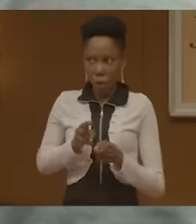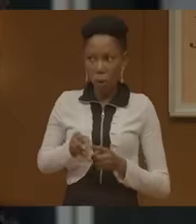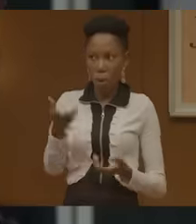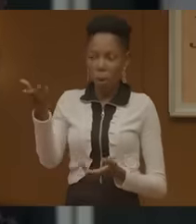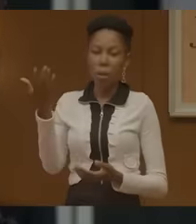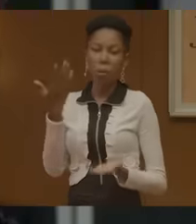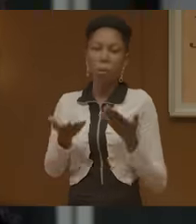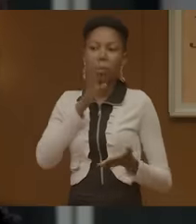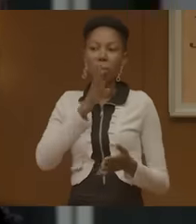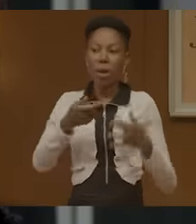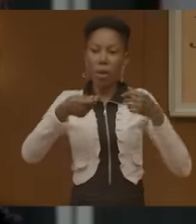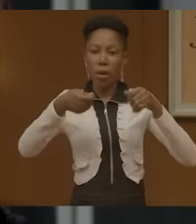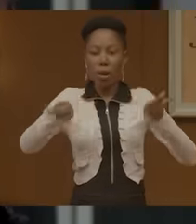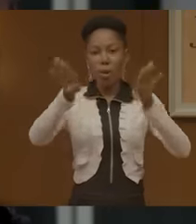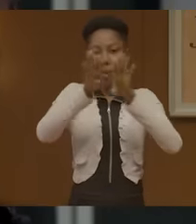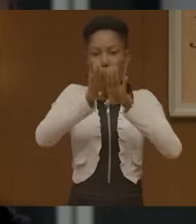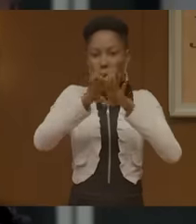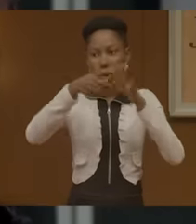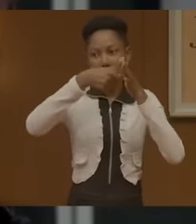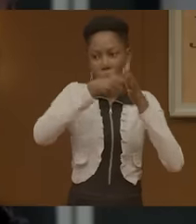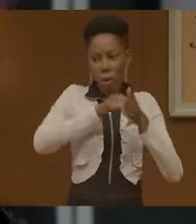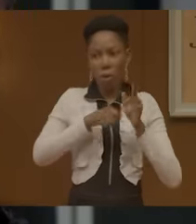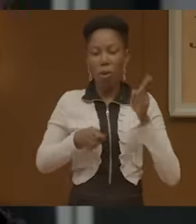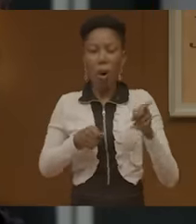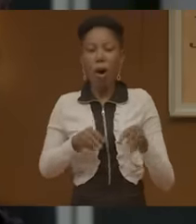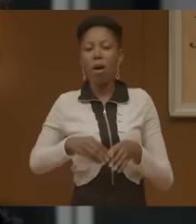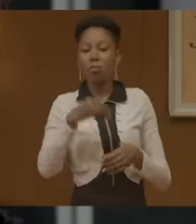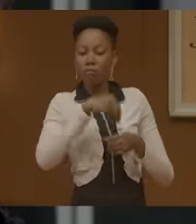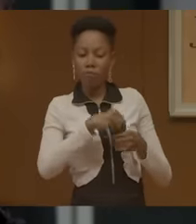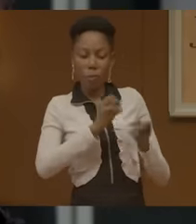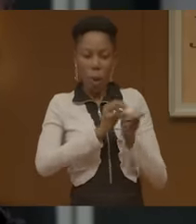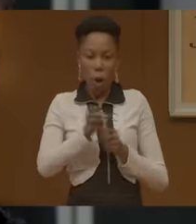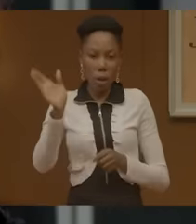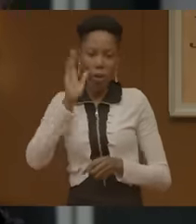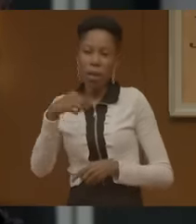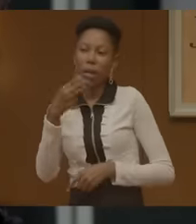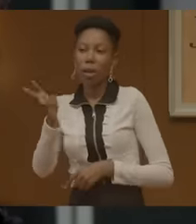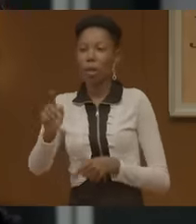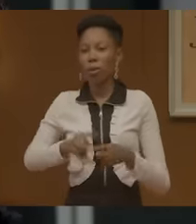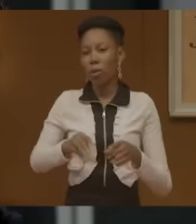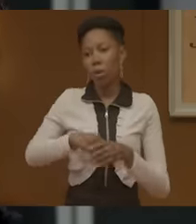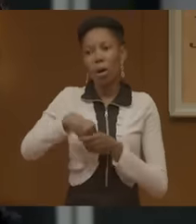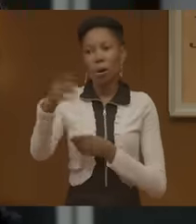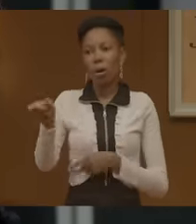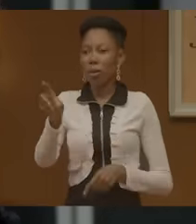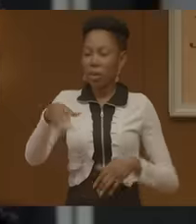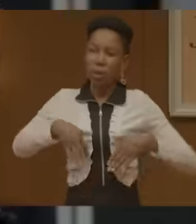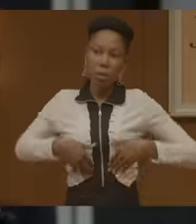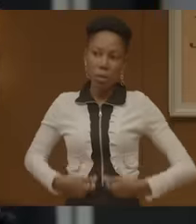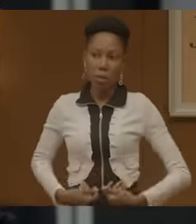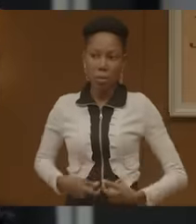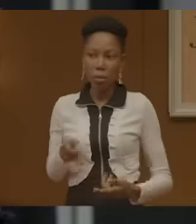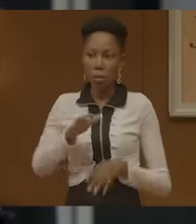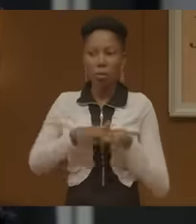not against me that I will have to go and find a place and sleep with this boy outside for like 2 or 3 days. So I'm sick and tired of this